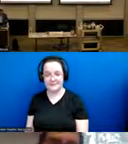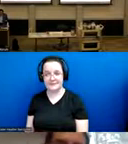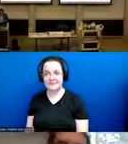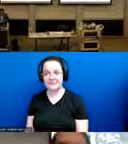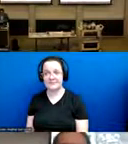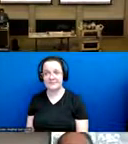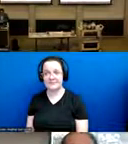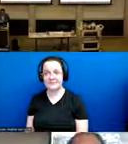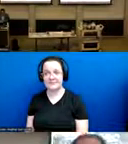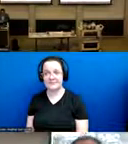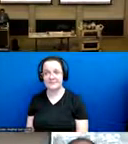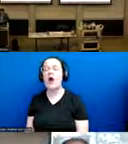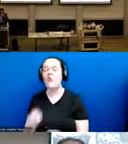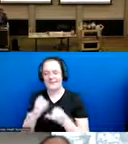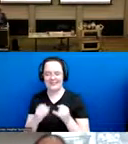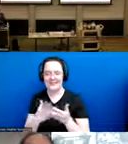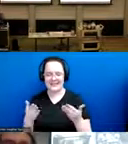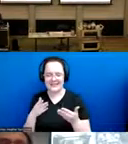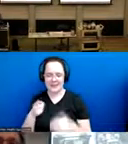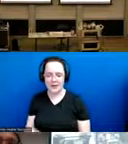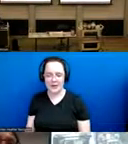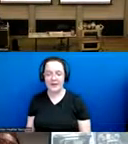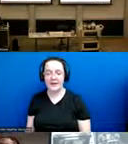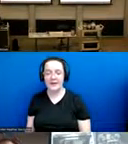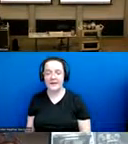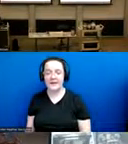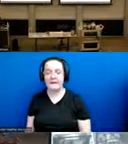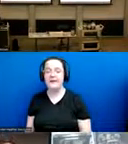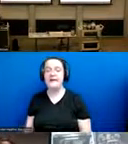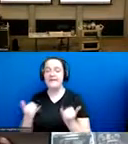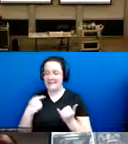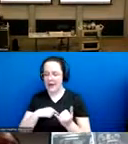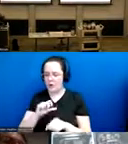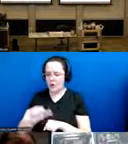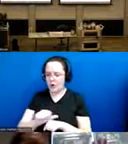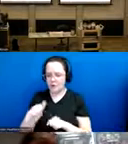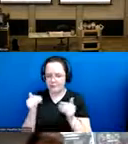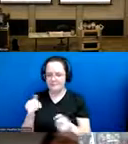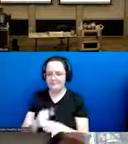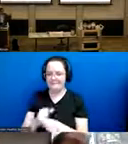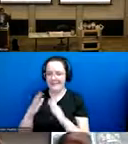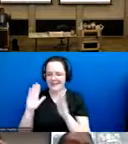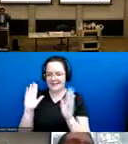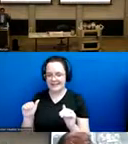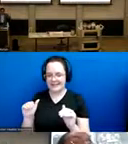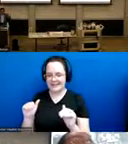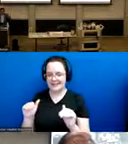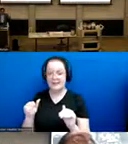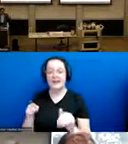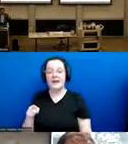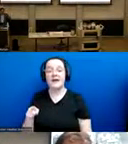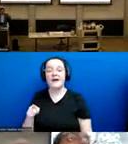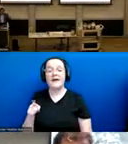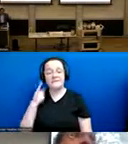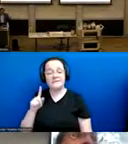So the last thing here, right? We are now working in making these systems not only high rate of pair production, we also want